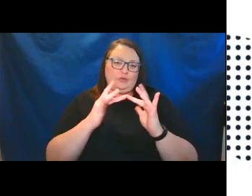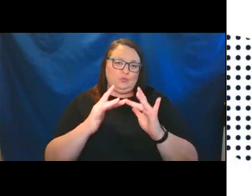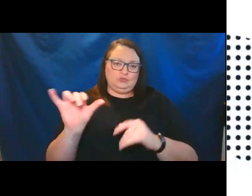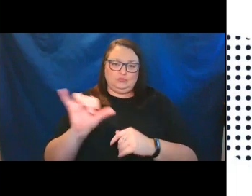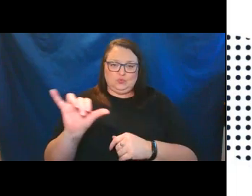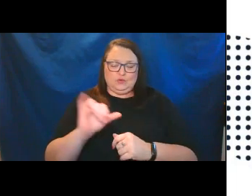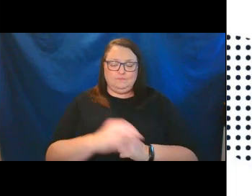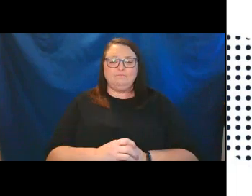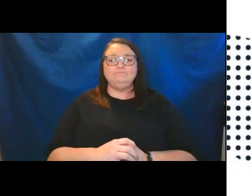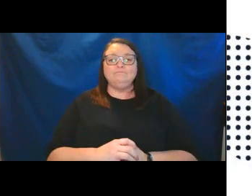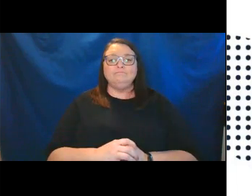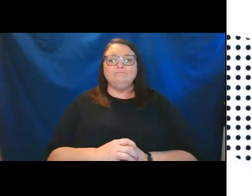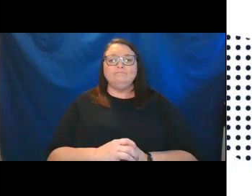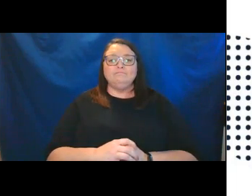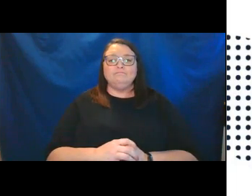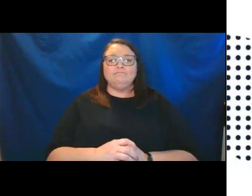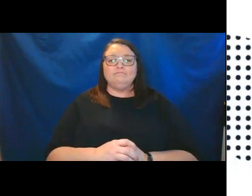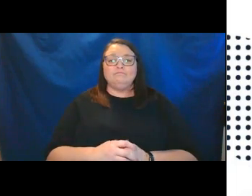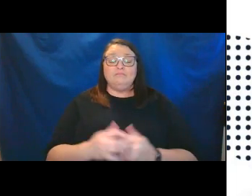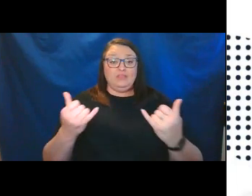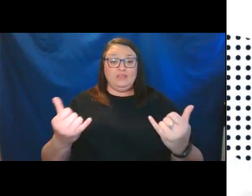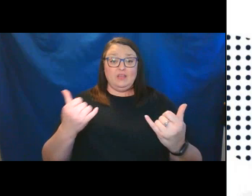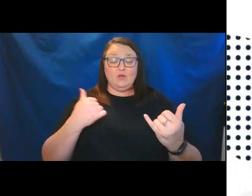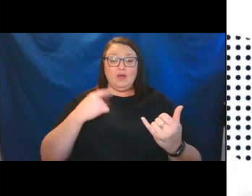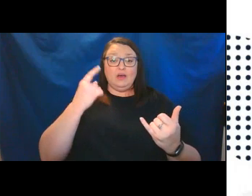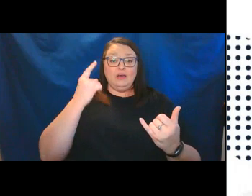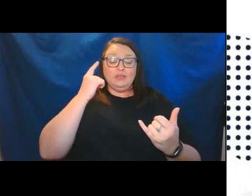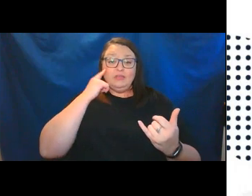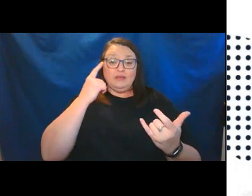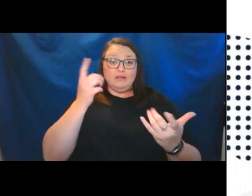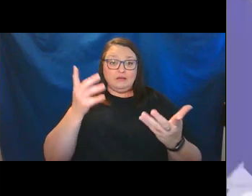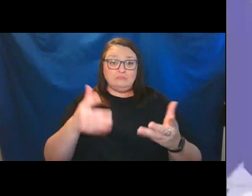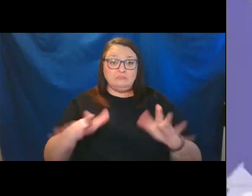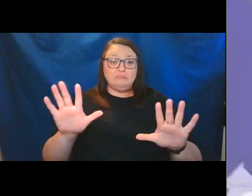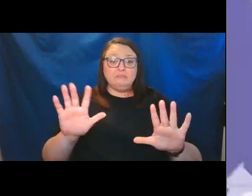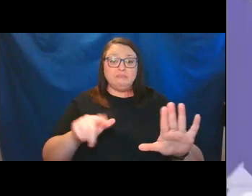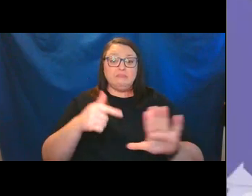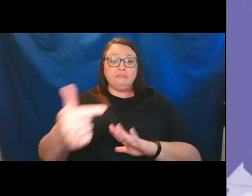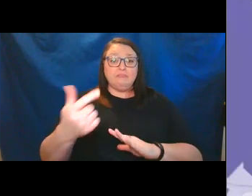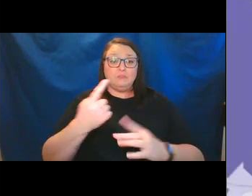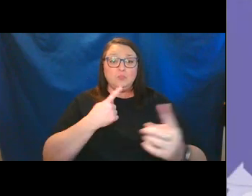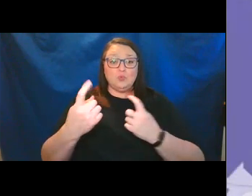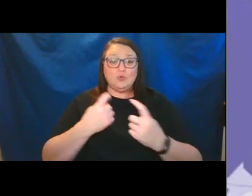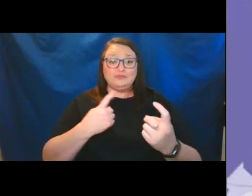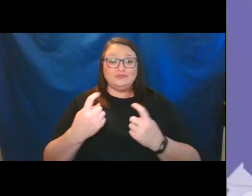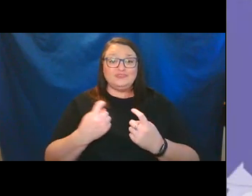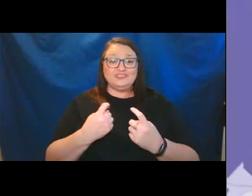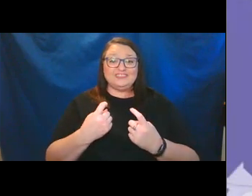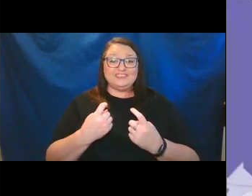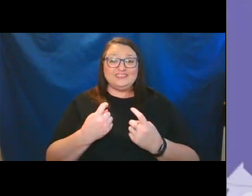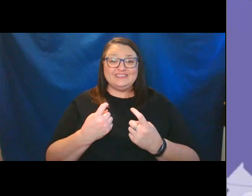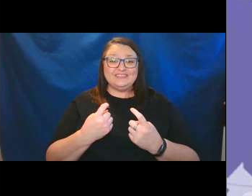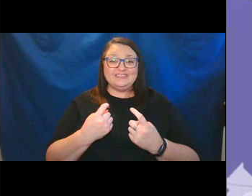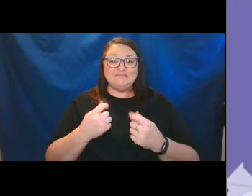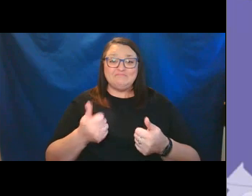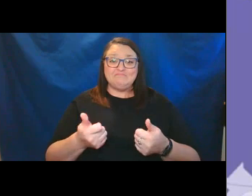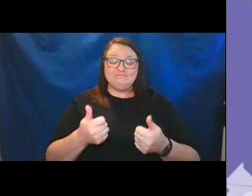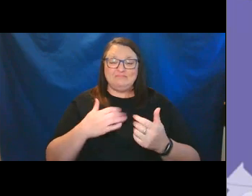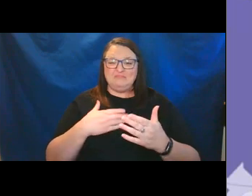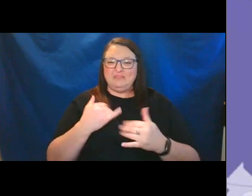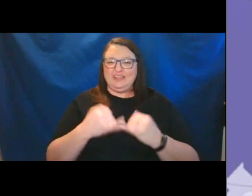With that, I will open for questions. I think that's my next final slide.